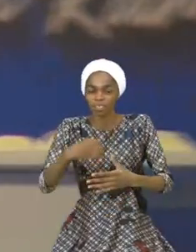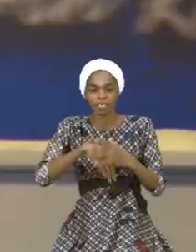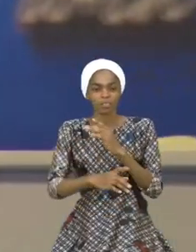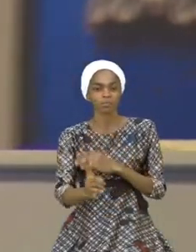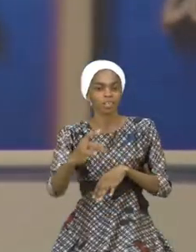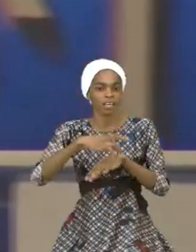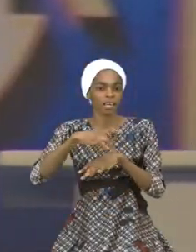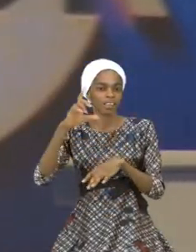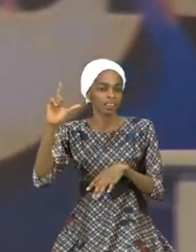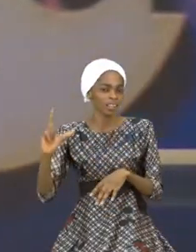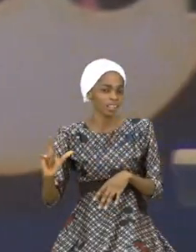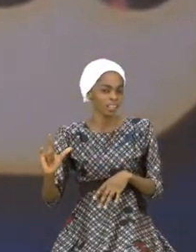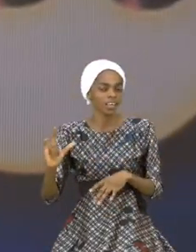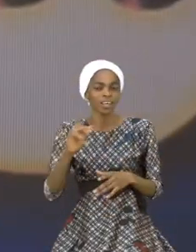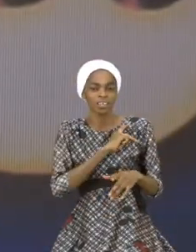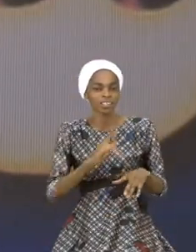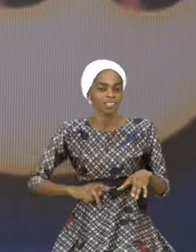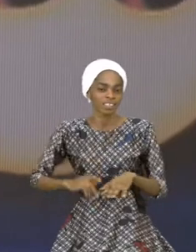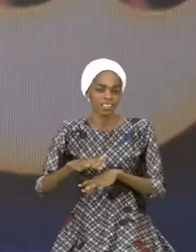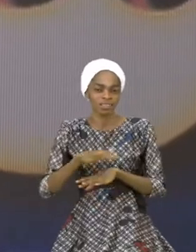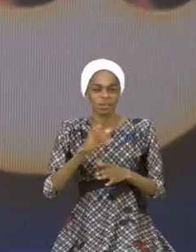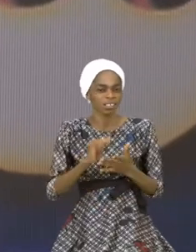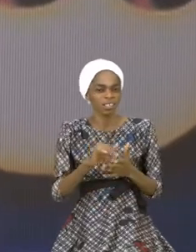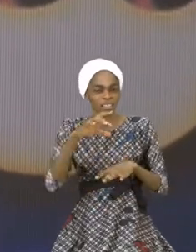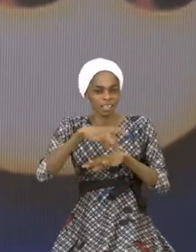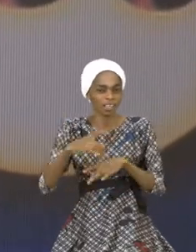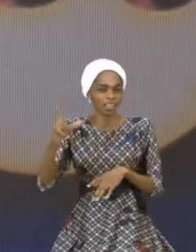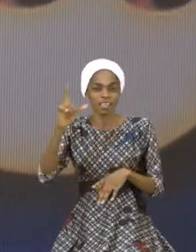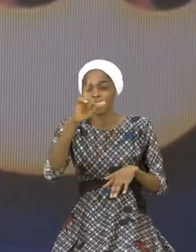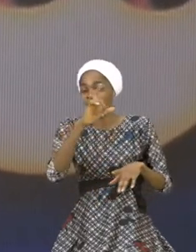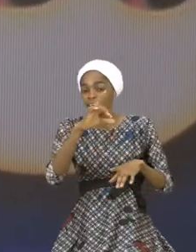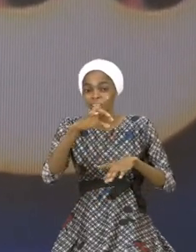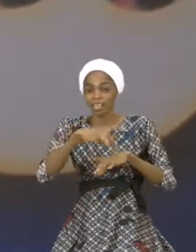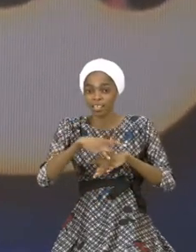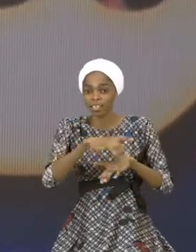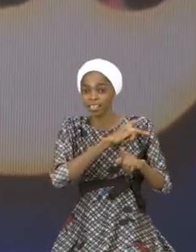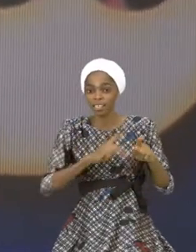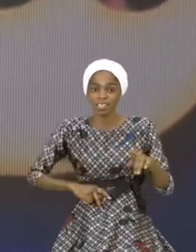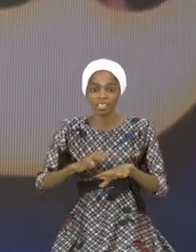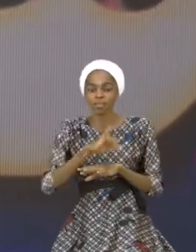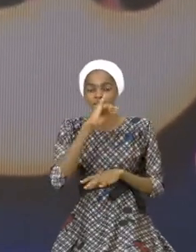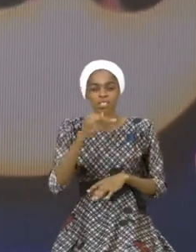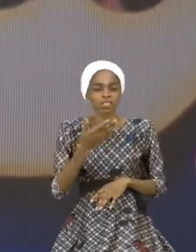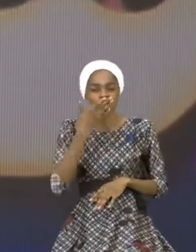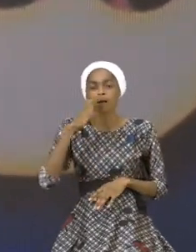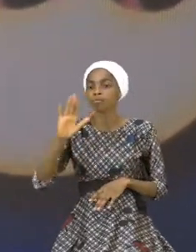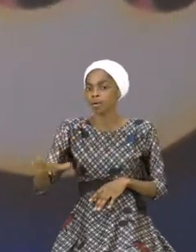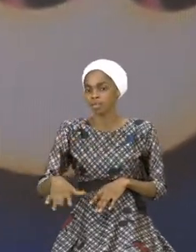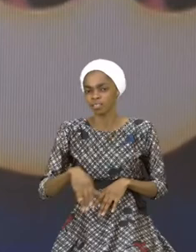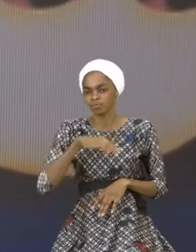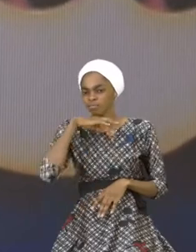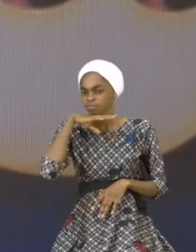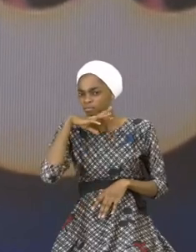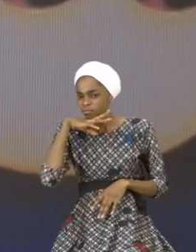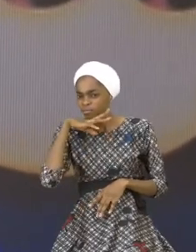that ugly kingdom is corrupt it's sinful it's bad it's evil